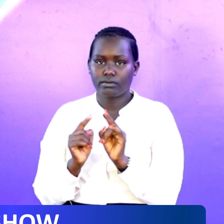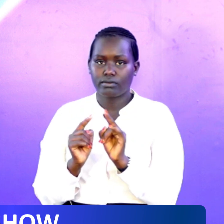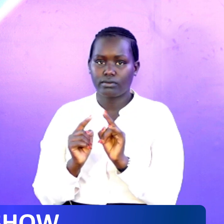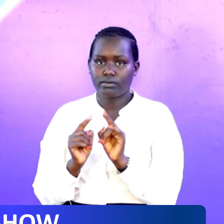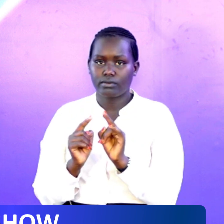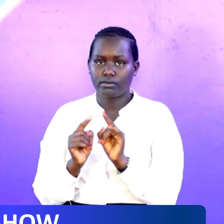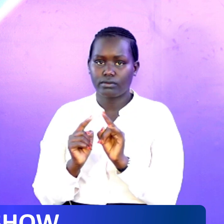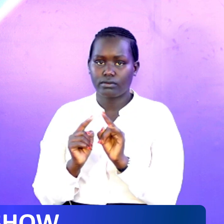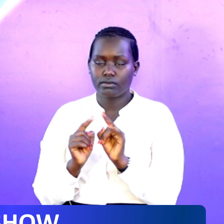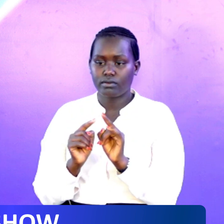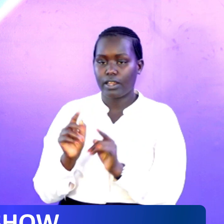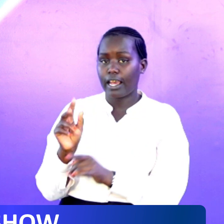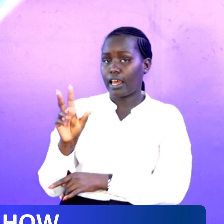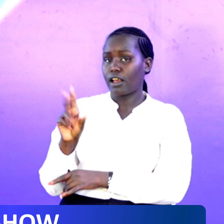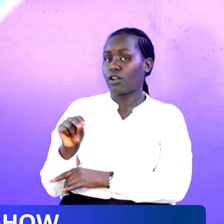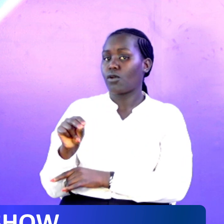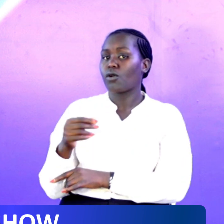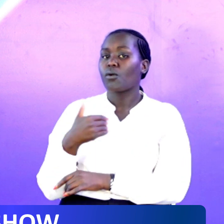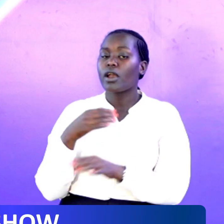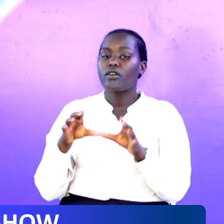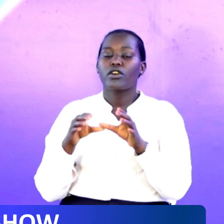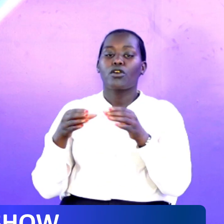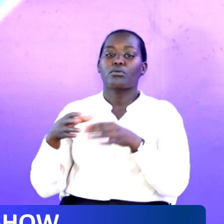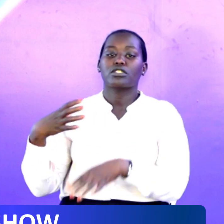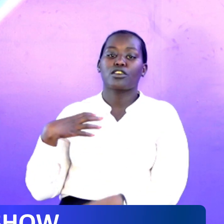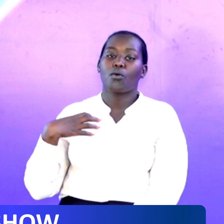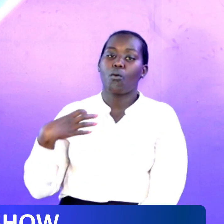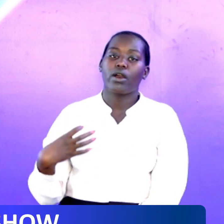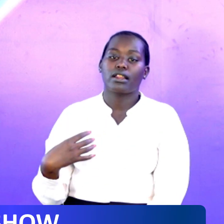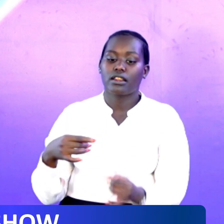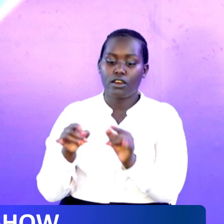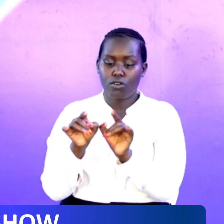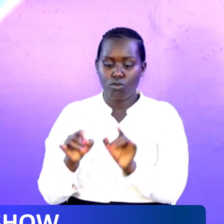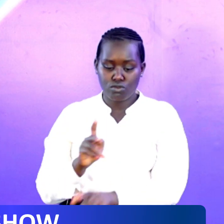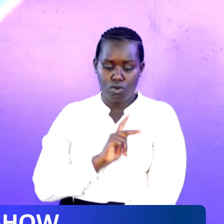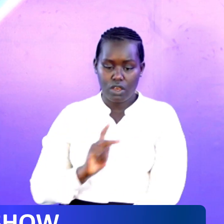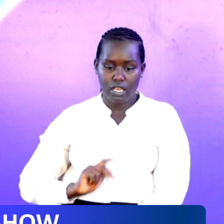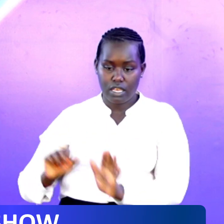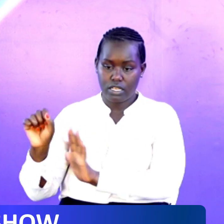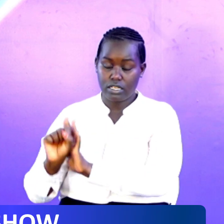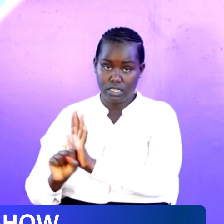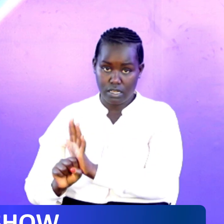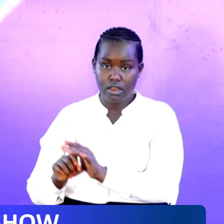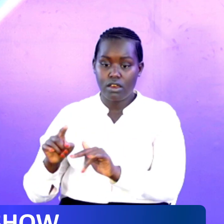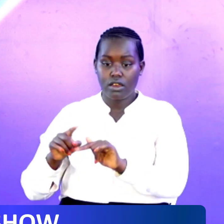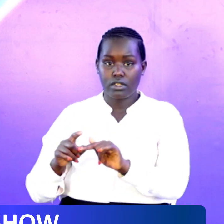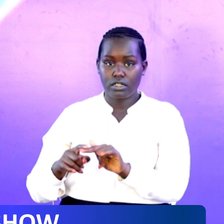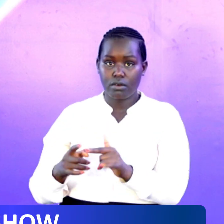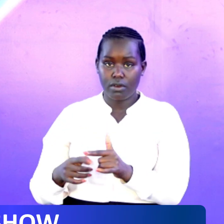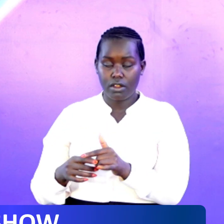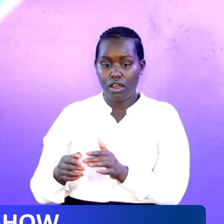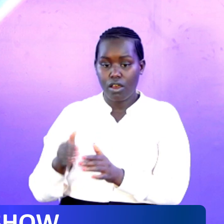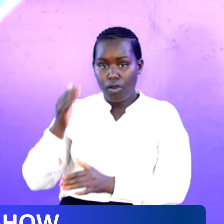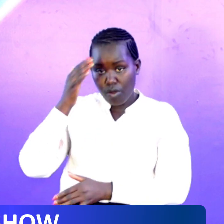No. There was community wealth. And kinship determined roles. Yeah. Children who are